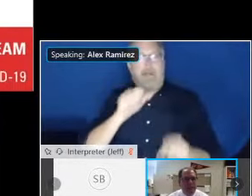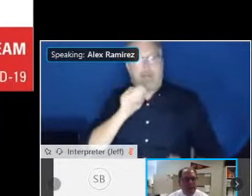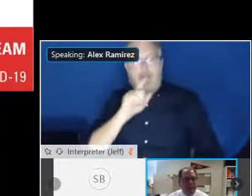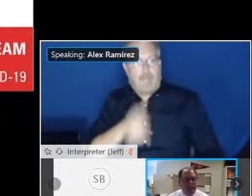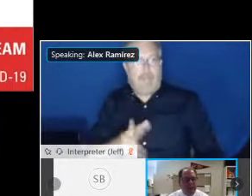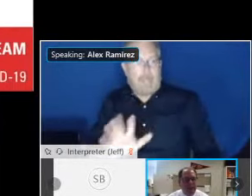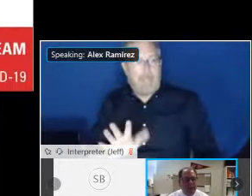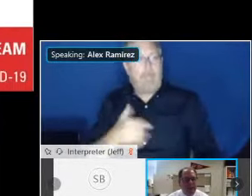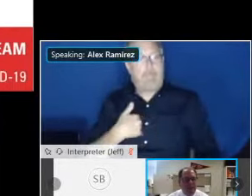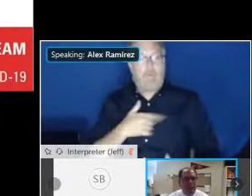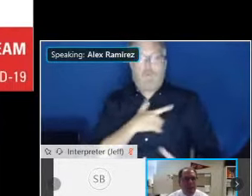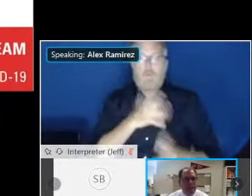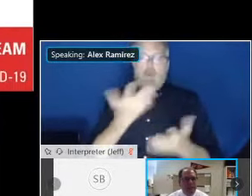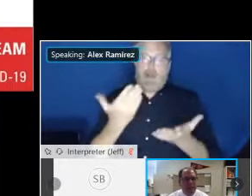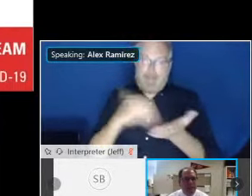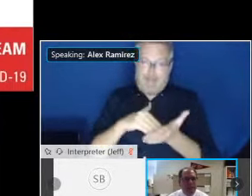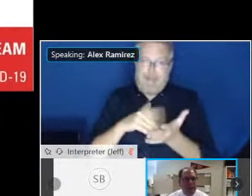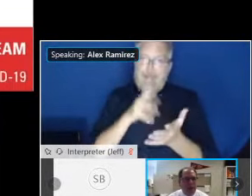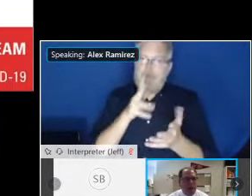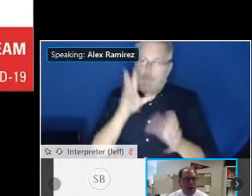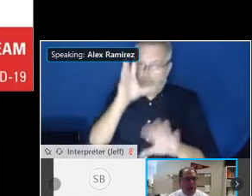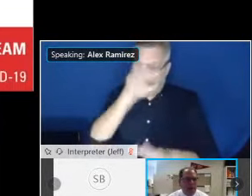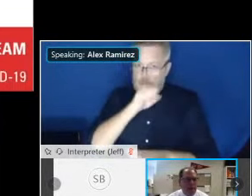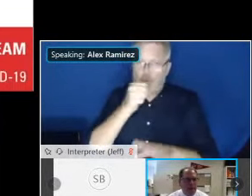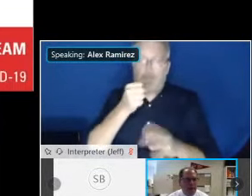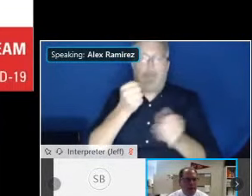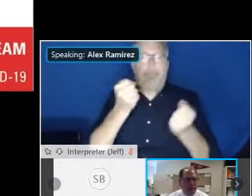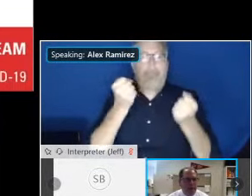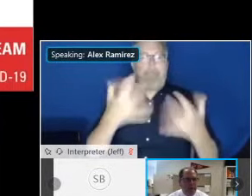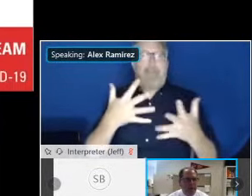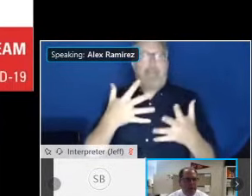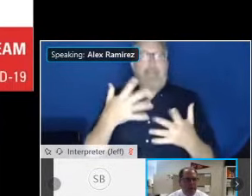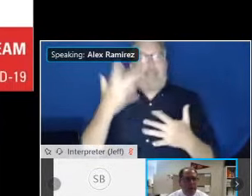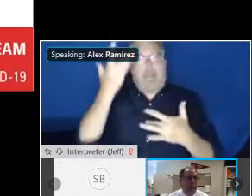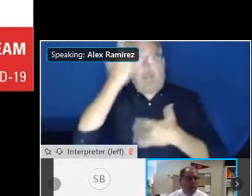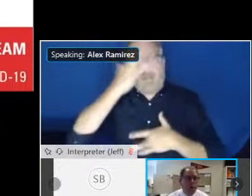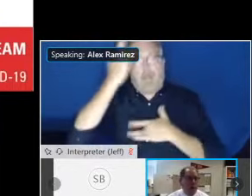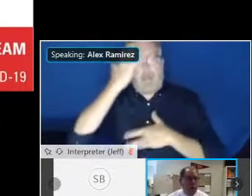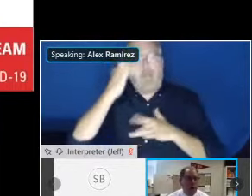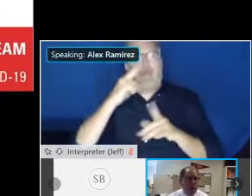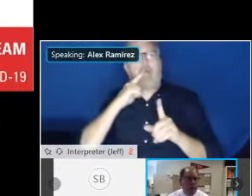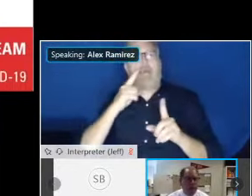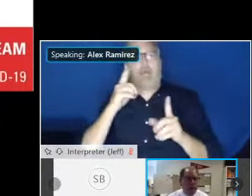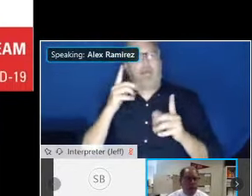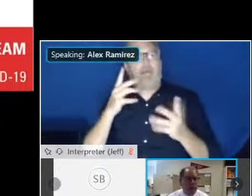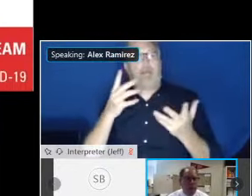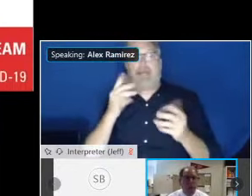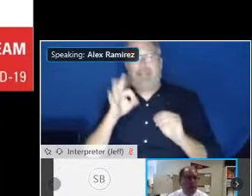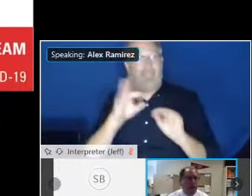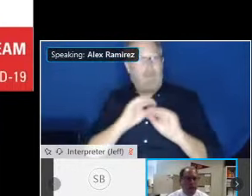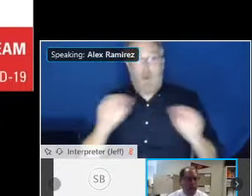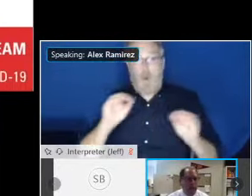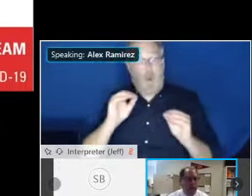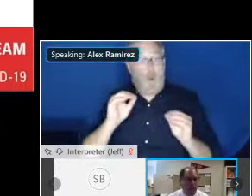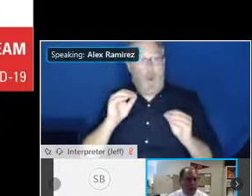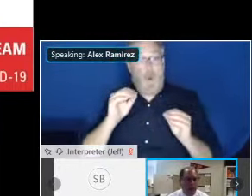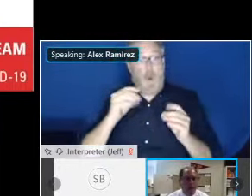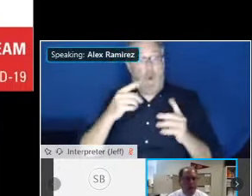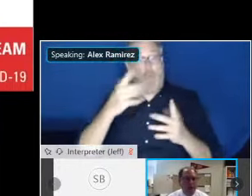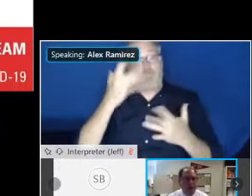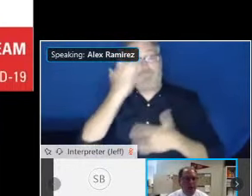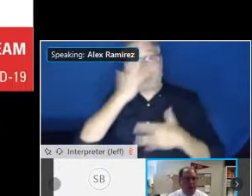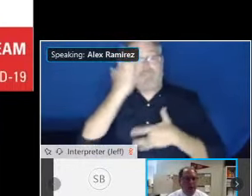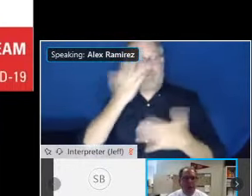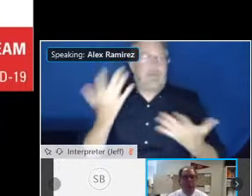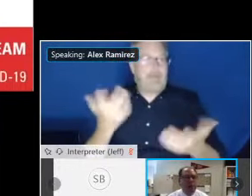designed specifically with the assumption that there's positive individuals. If there was no positive individuals, we wouldn't have to wear